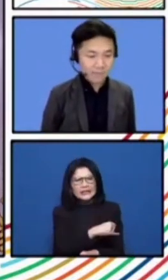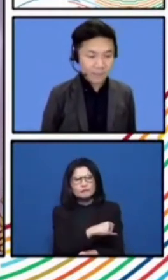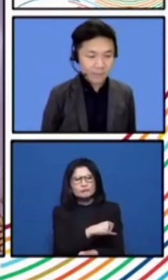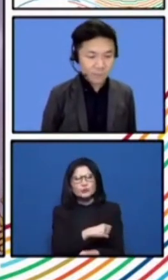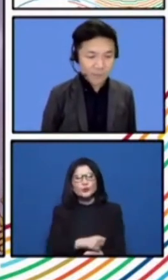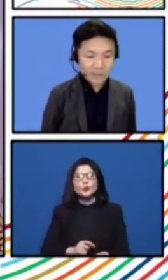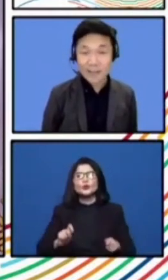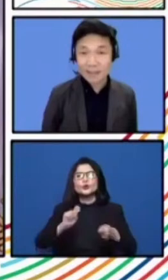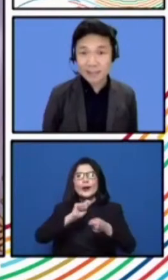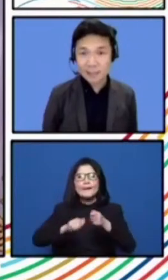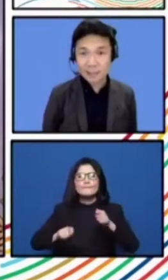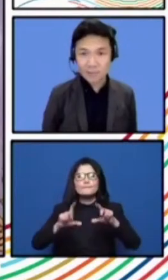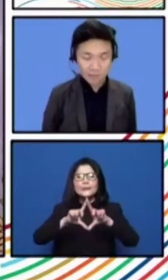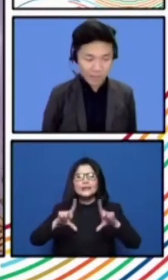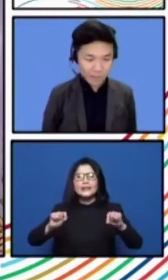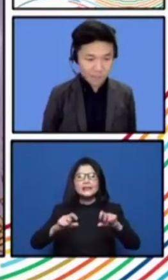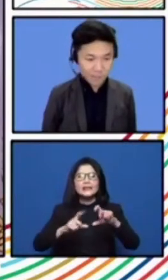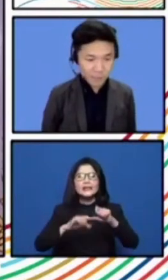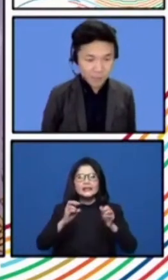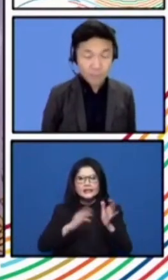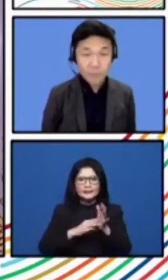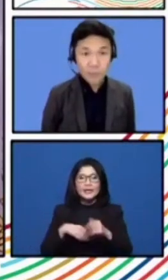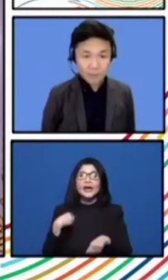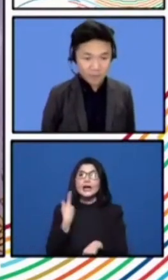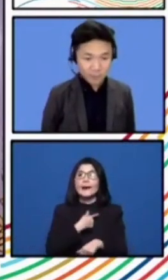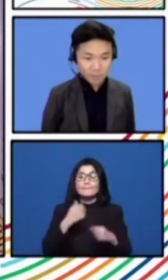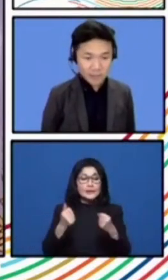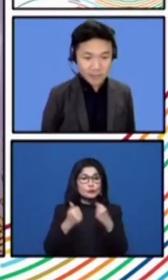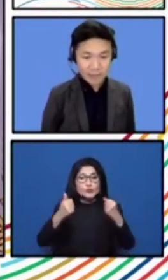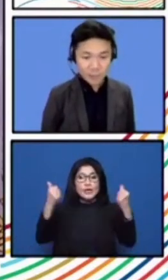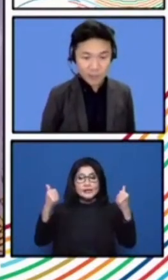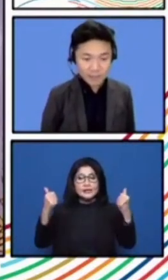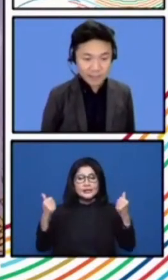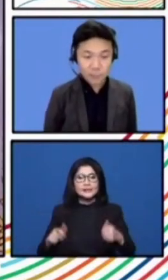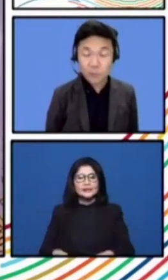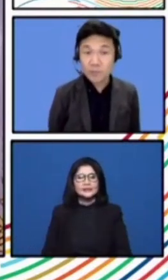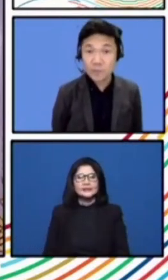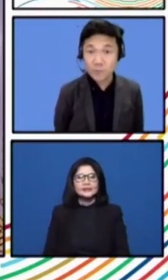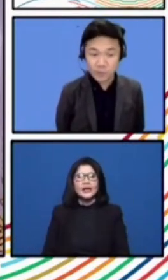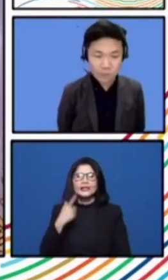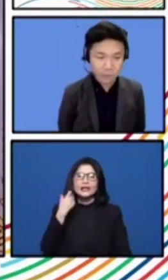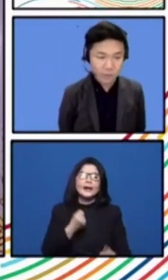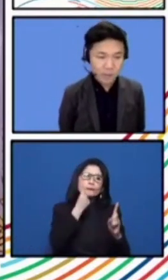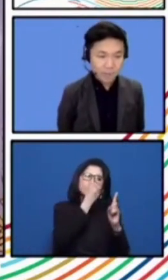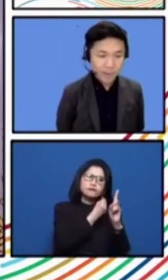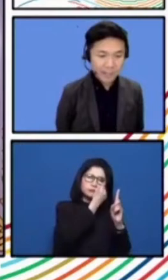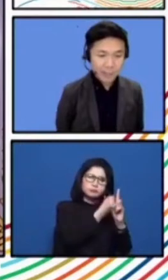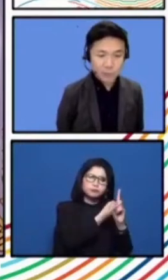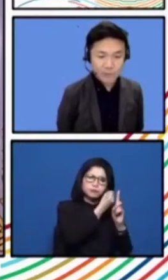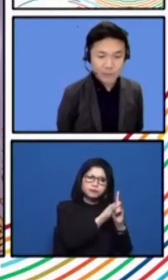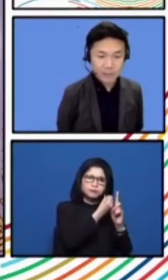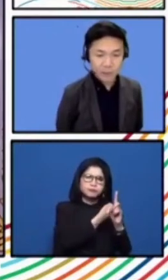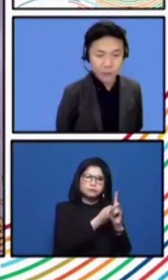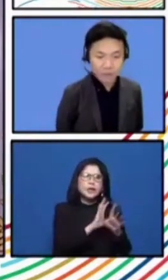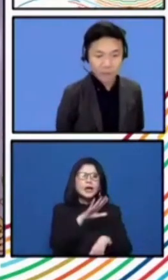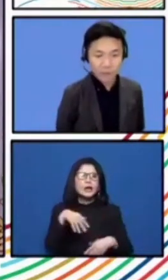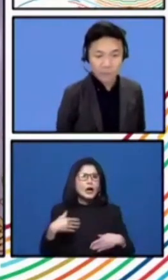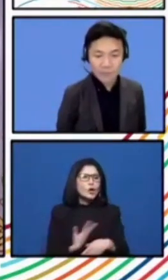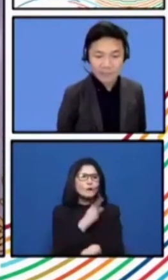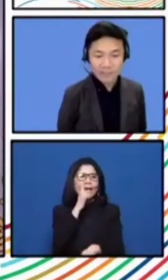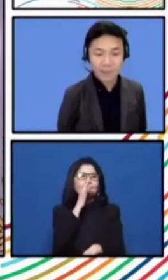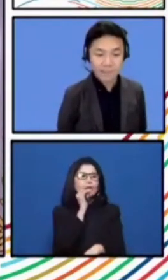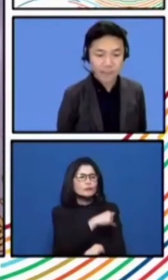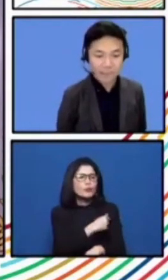a driver's license for the victim the chief of police advocacy has proven fruitful by the issuance of the chief